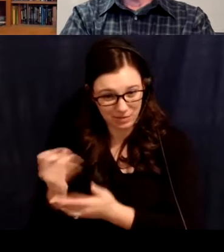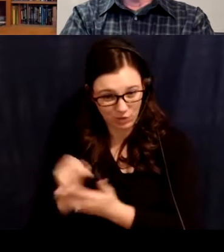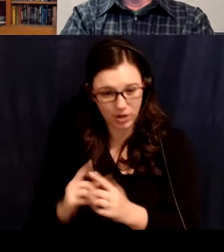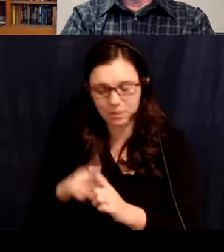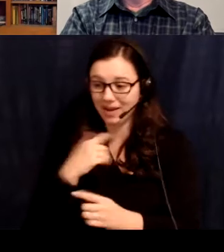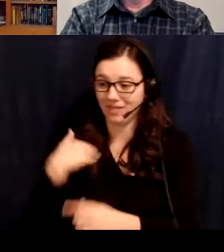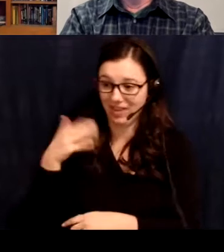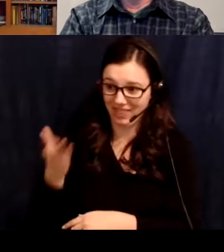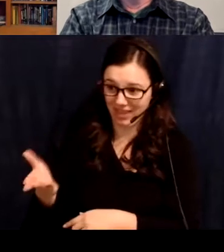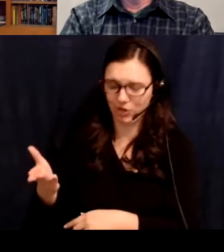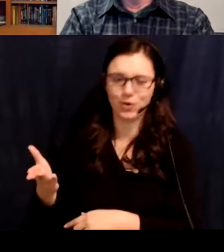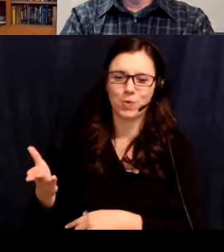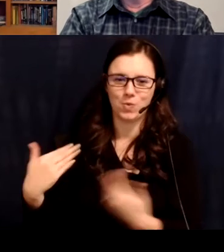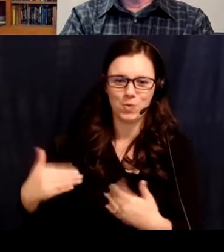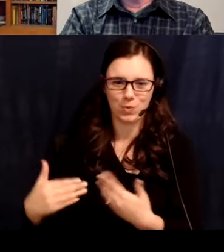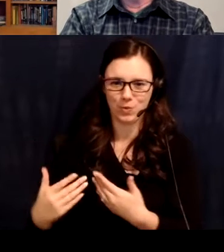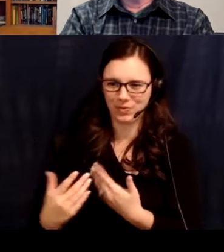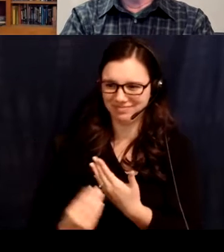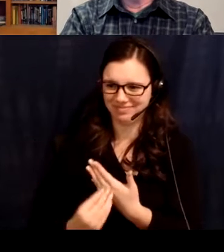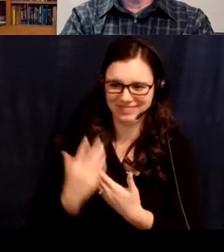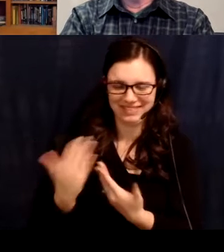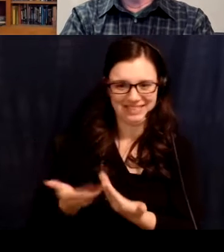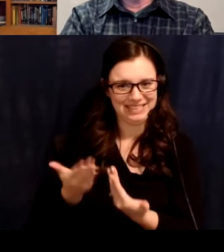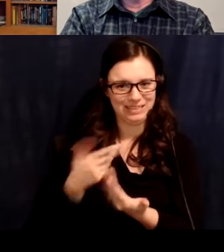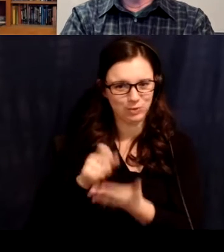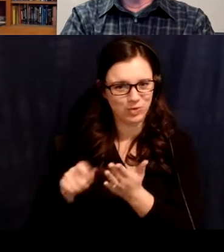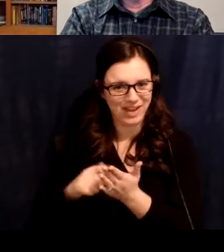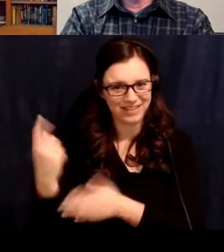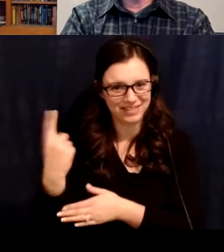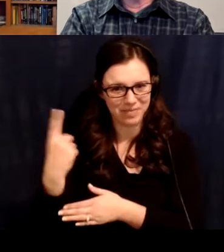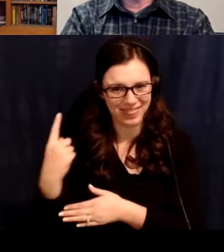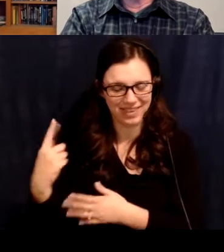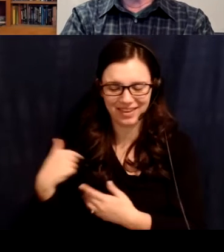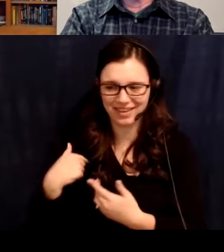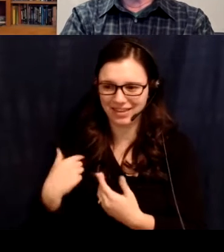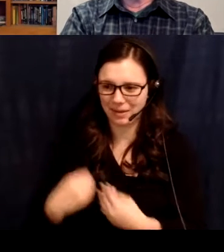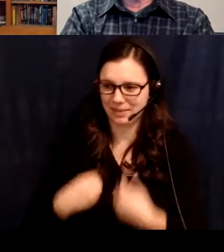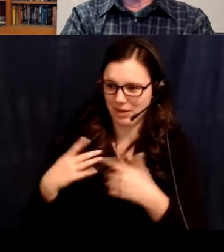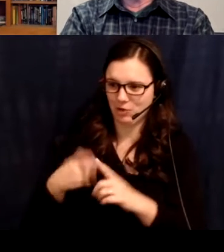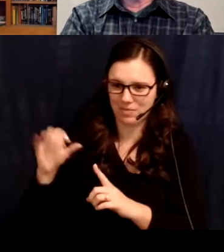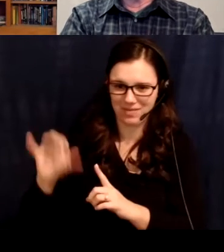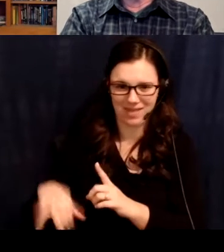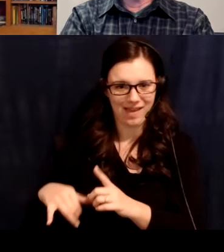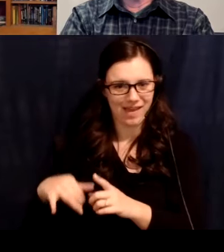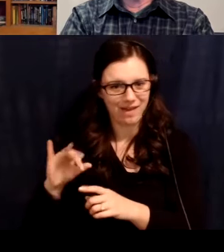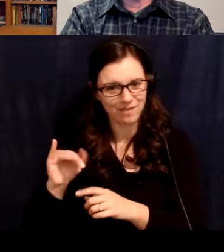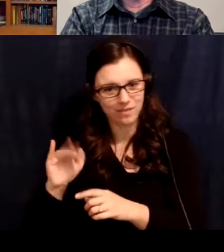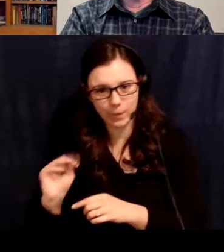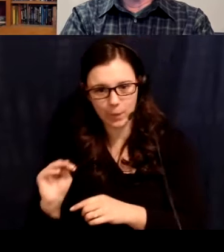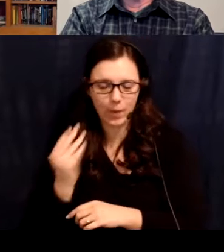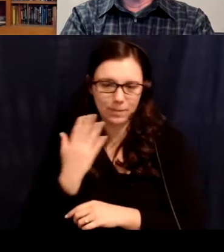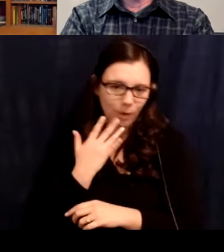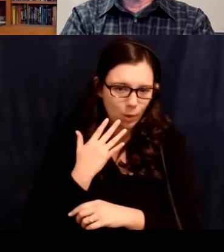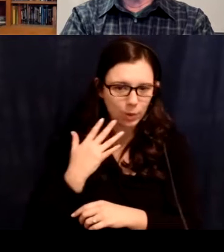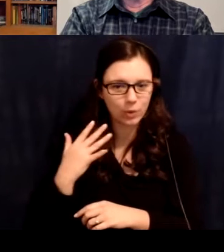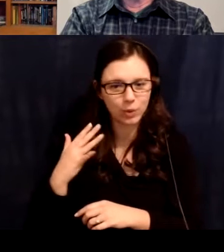because it just makes it so much easier to write something. I'm being inspired by the forms and the colors and